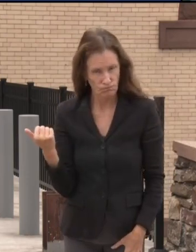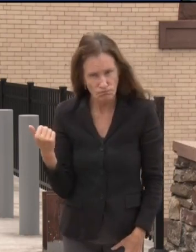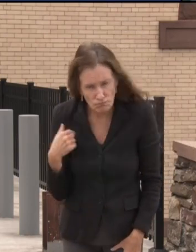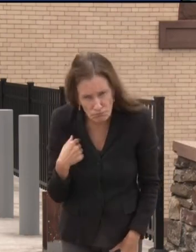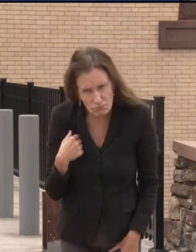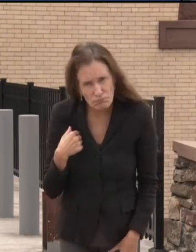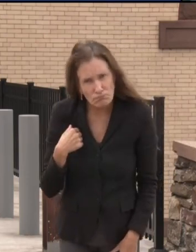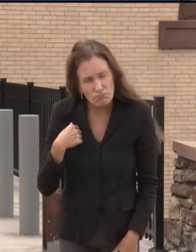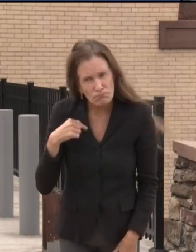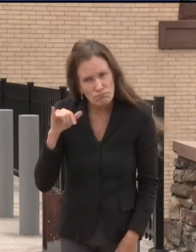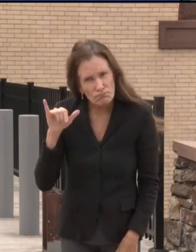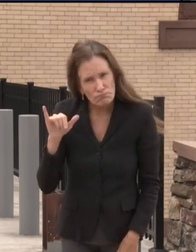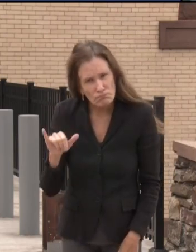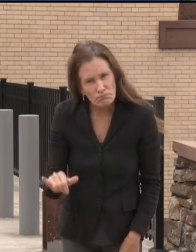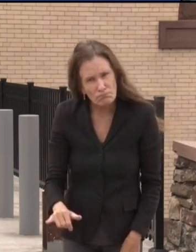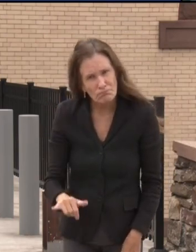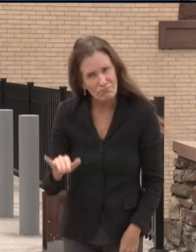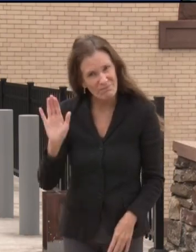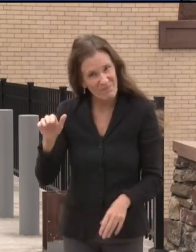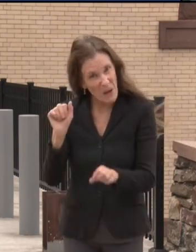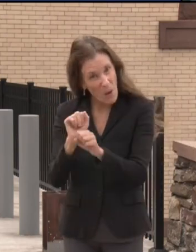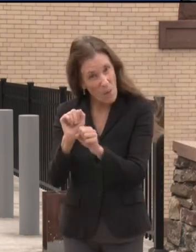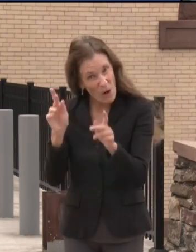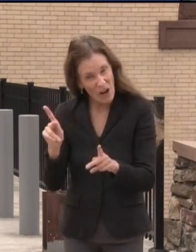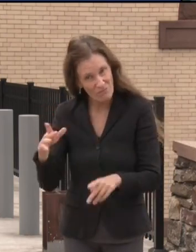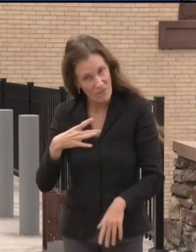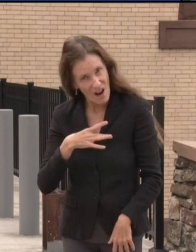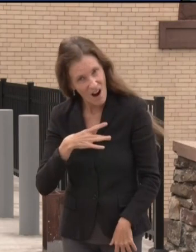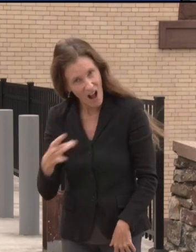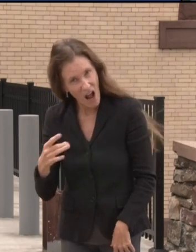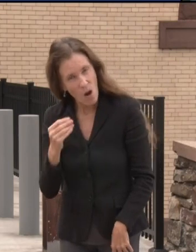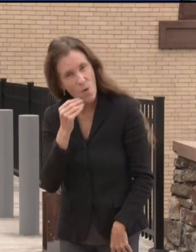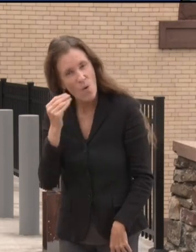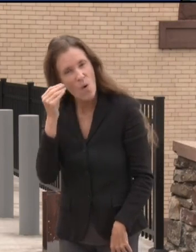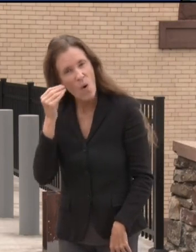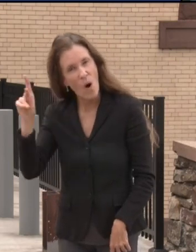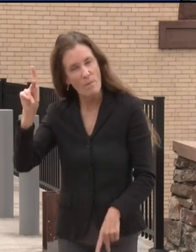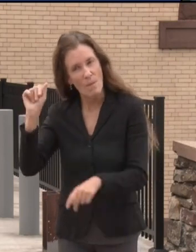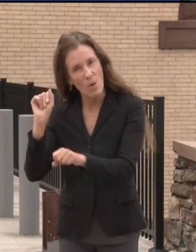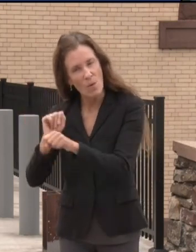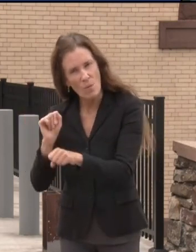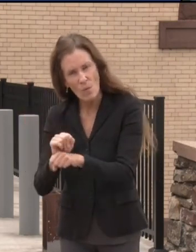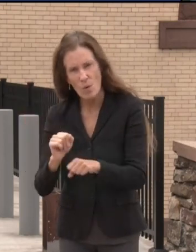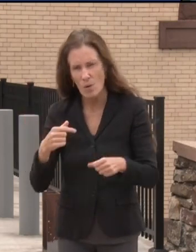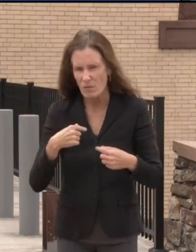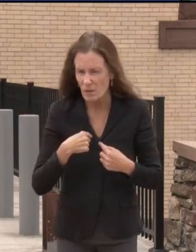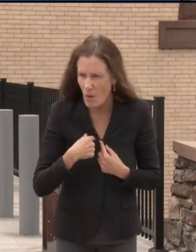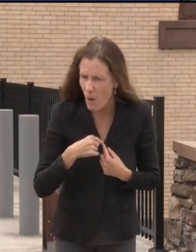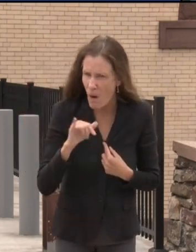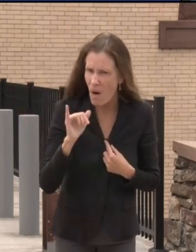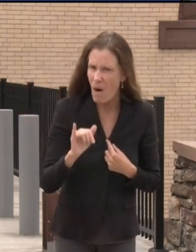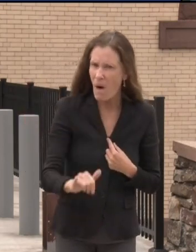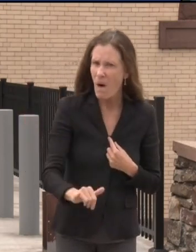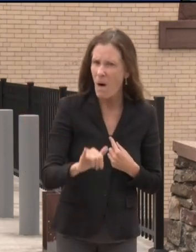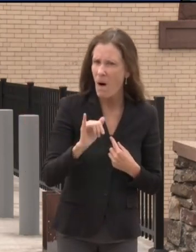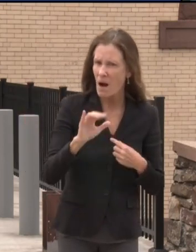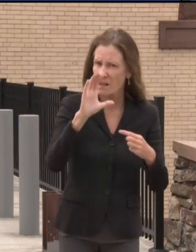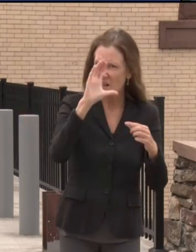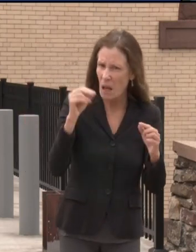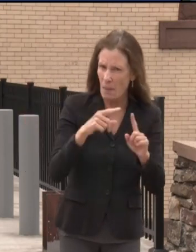employees really do like. And again, I saw that in my old company, that where we could do it, employees actually work